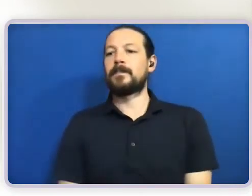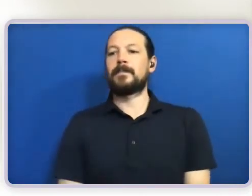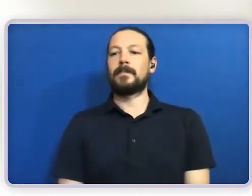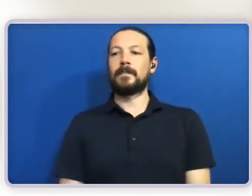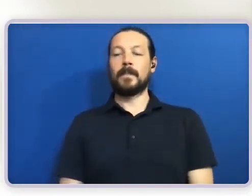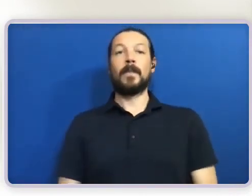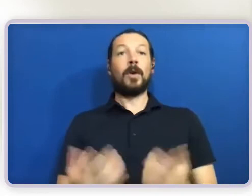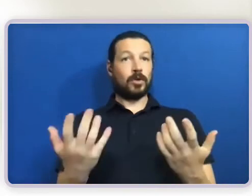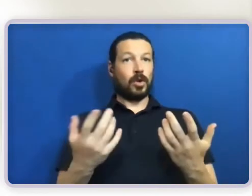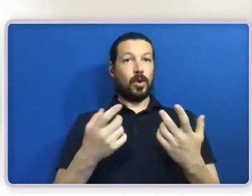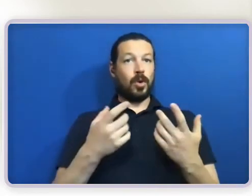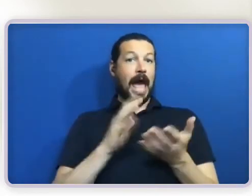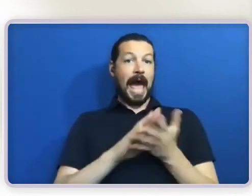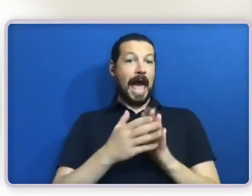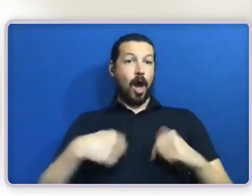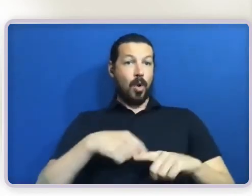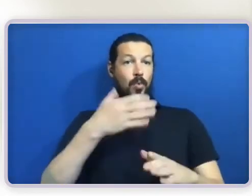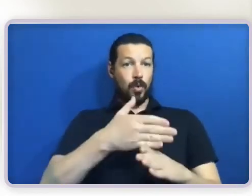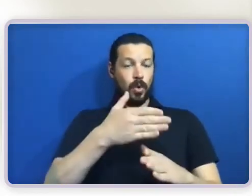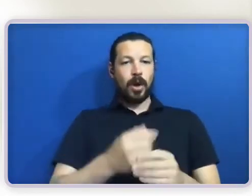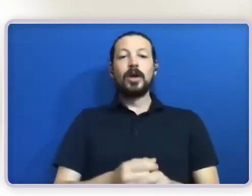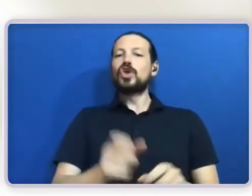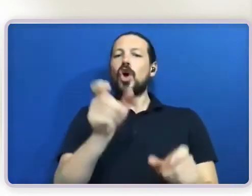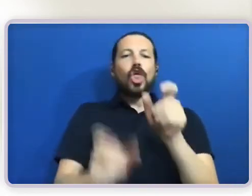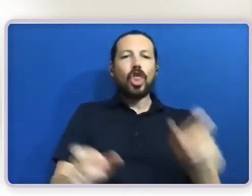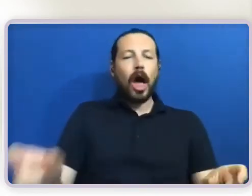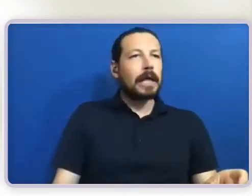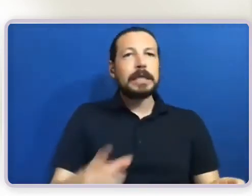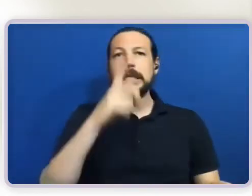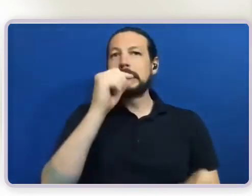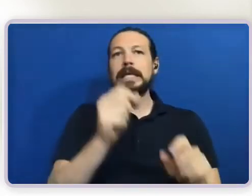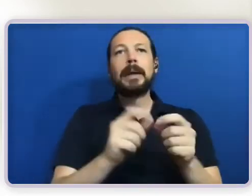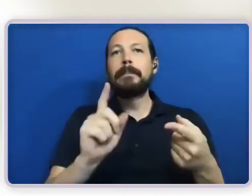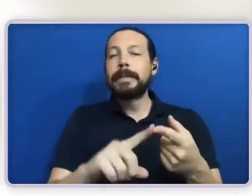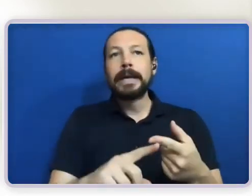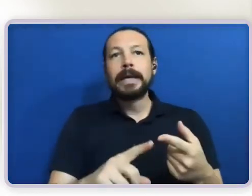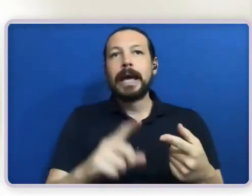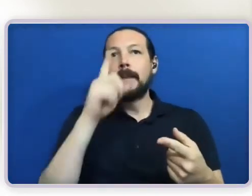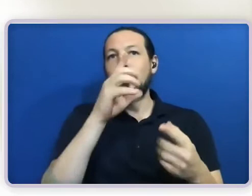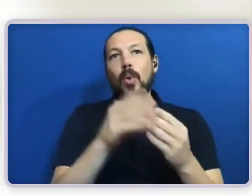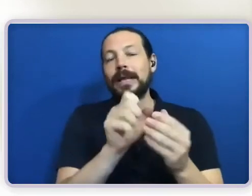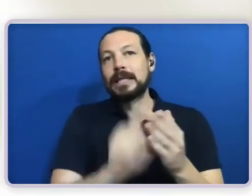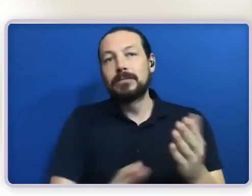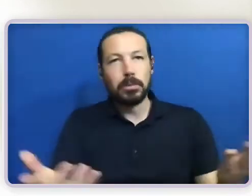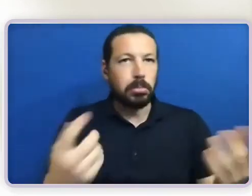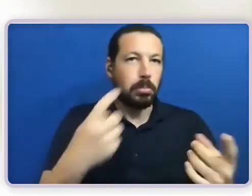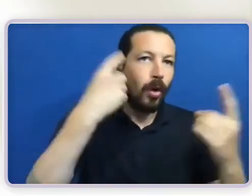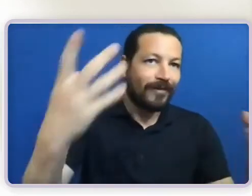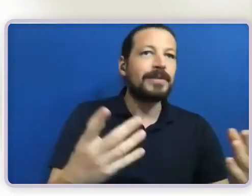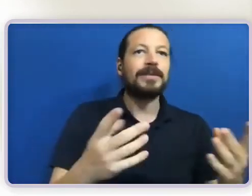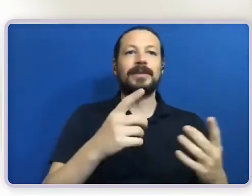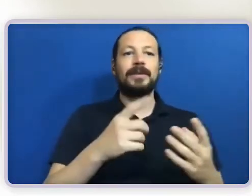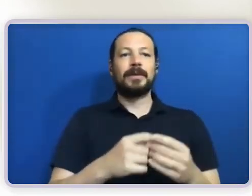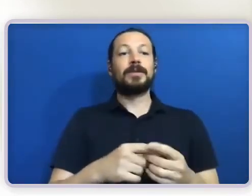So our clients can include people with a disability, hopefully that goes without saying, but also